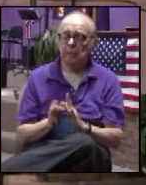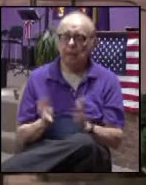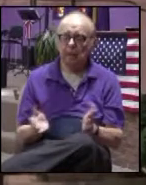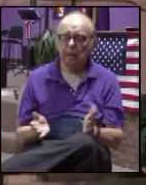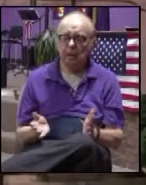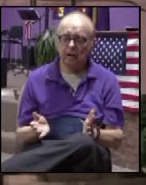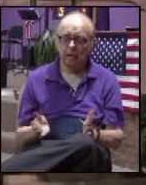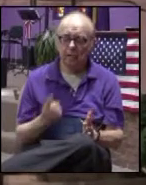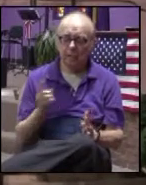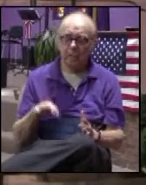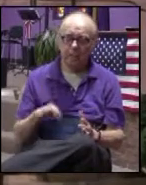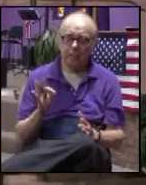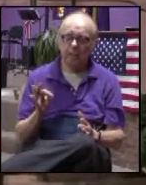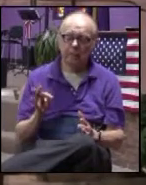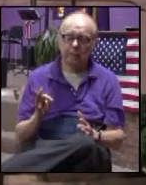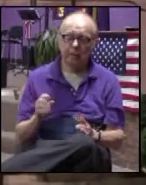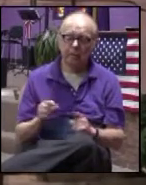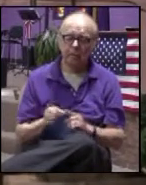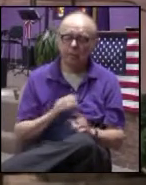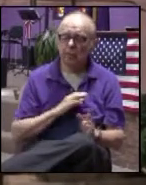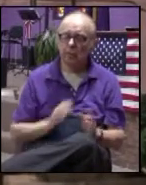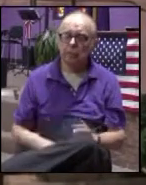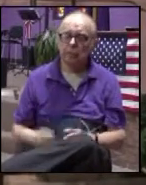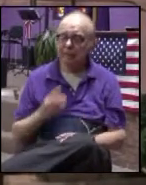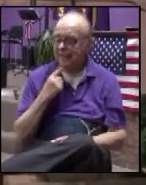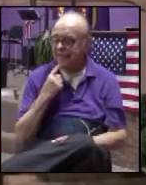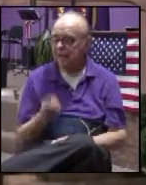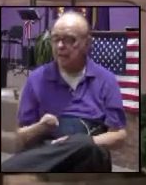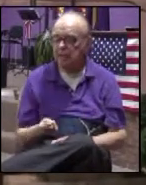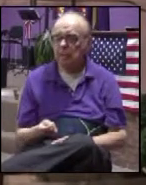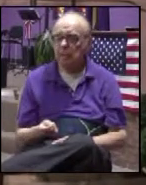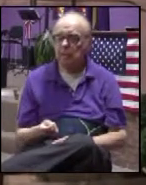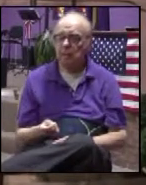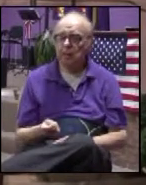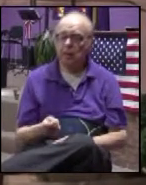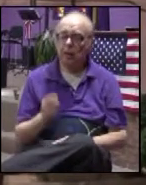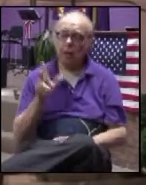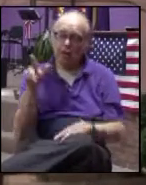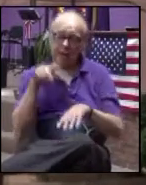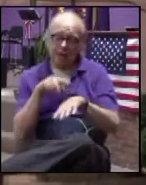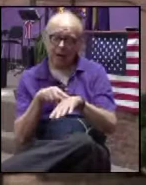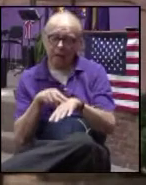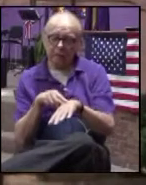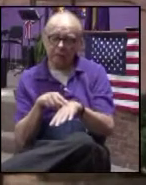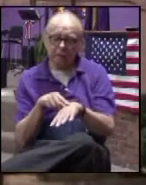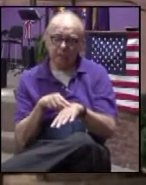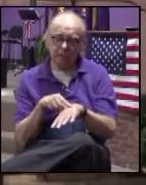will only find the word Christian mentioned 3 times.